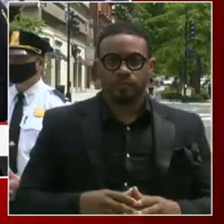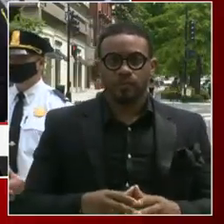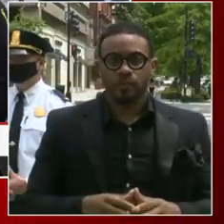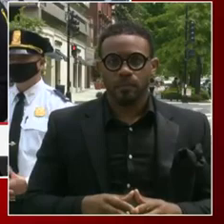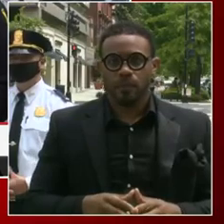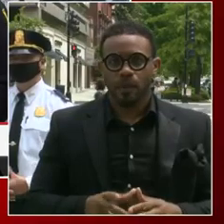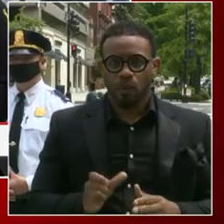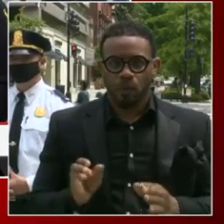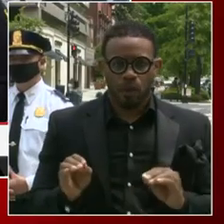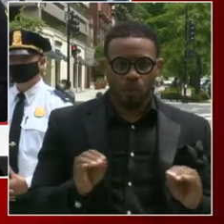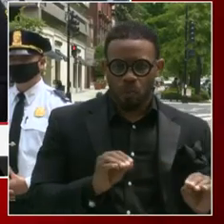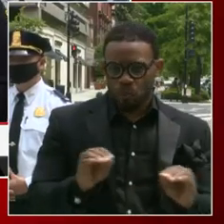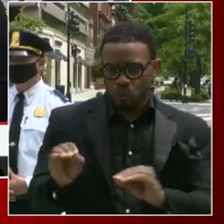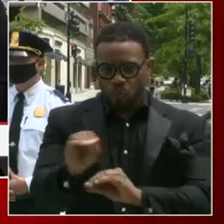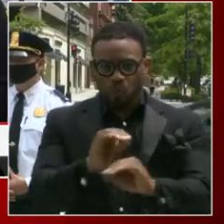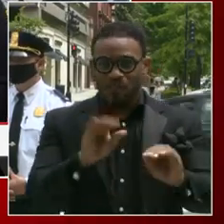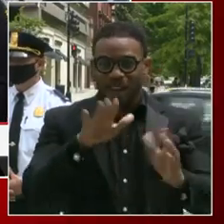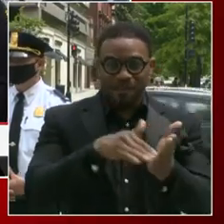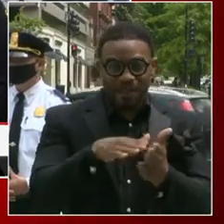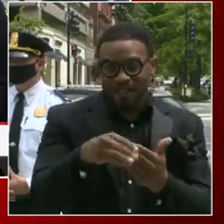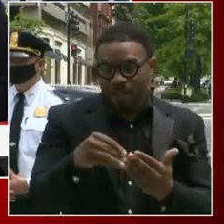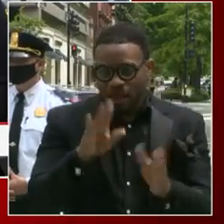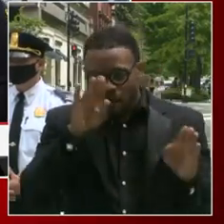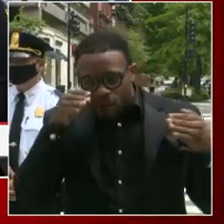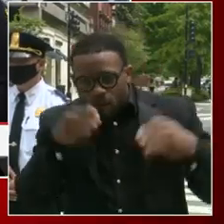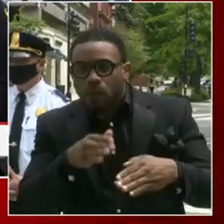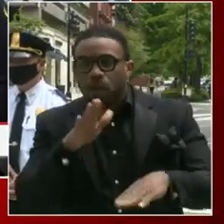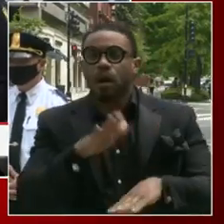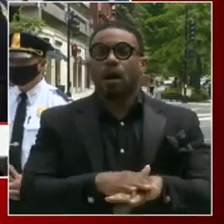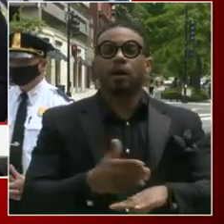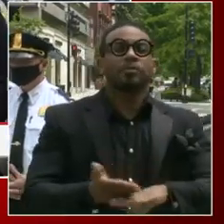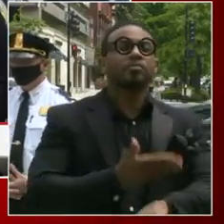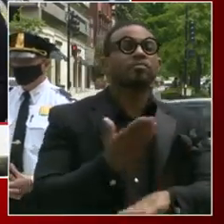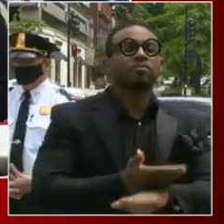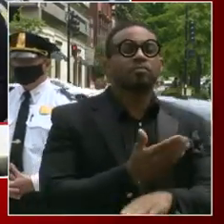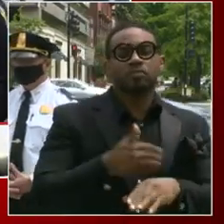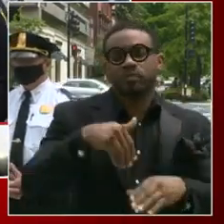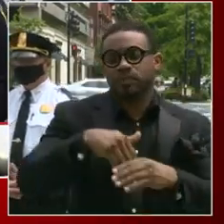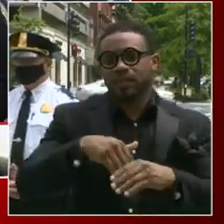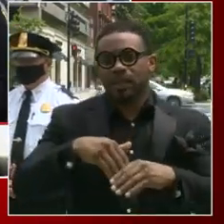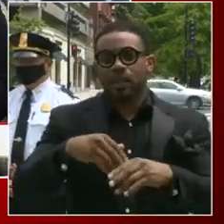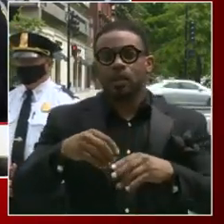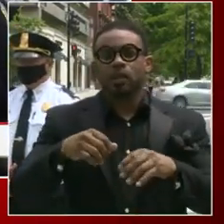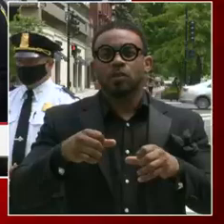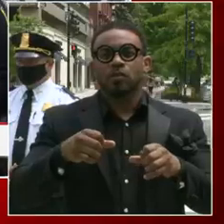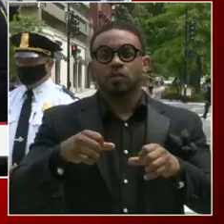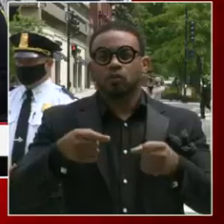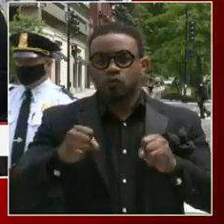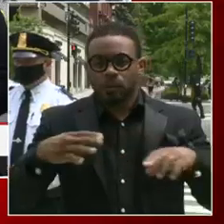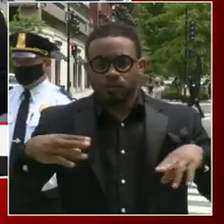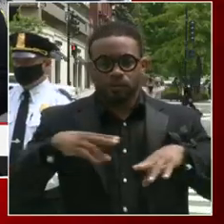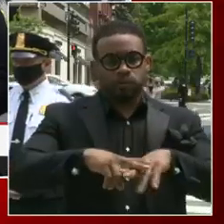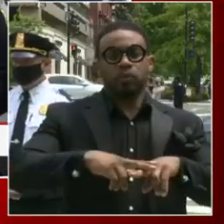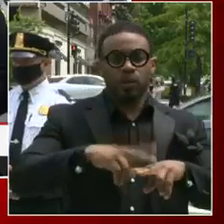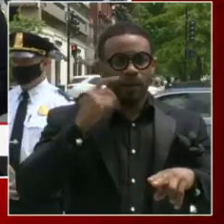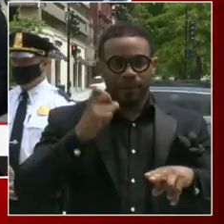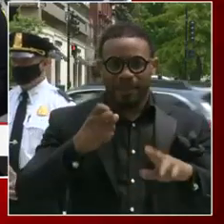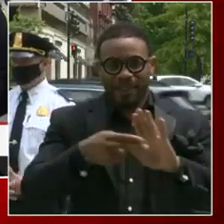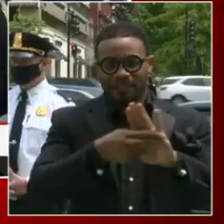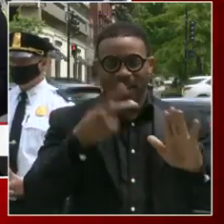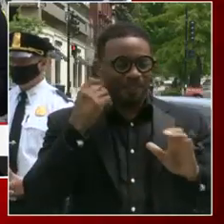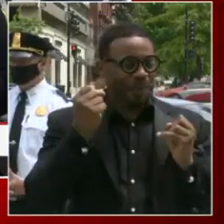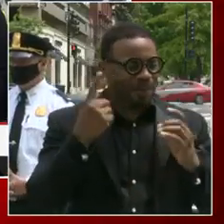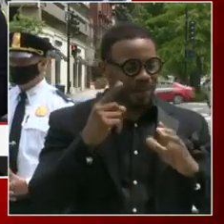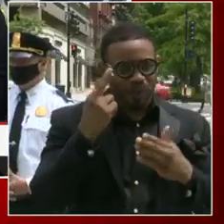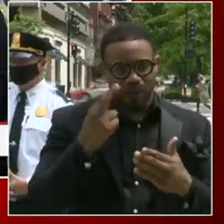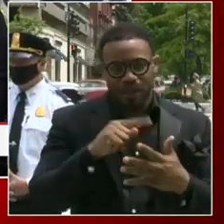where they're moving $5 million. They're focusing on intersections that have been flagged for any number of